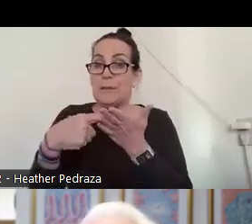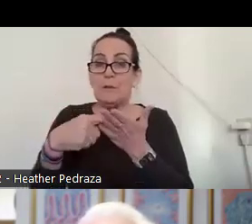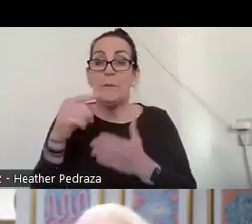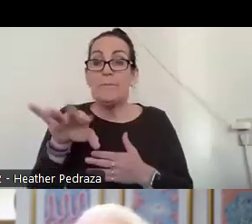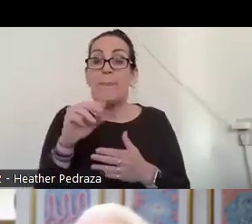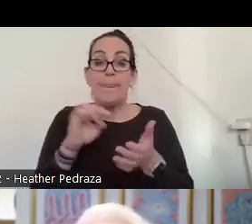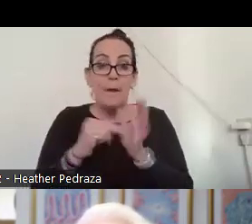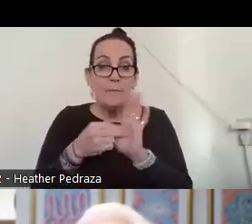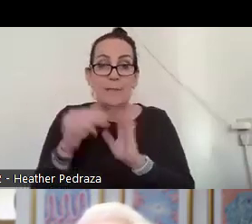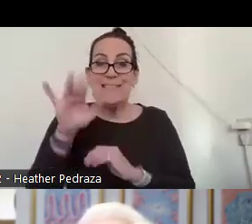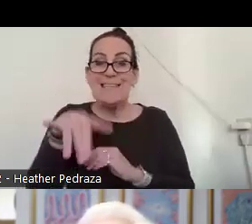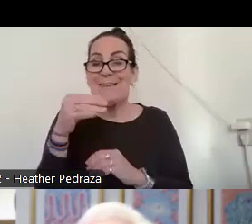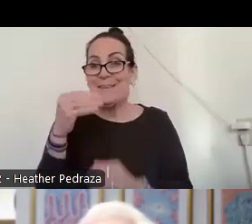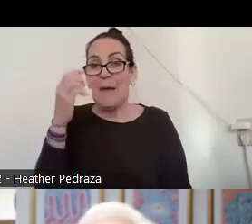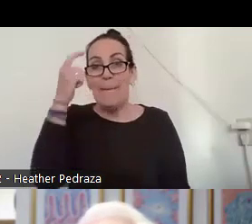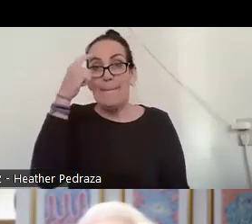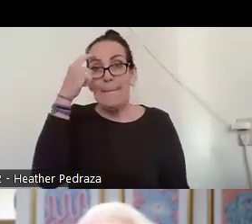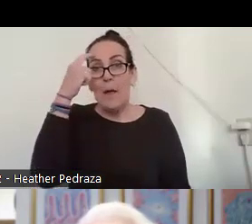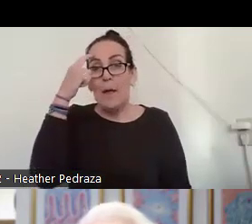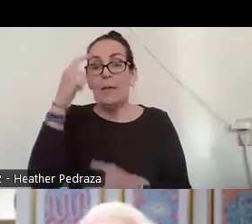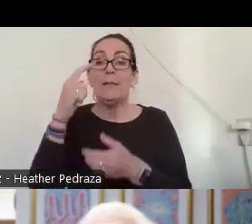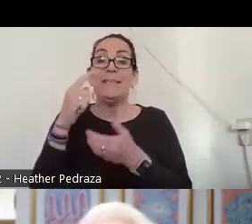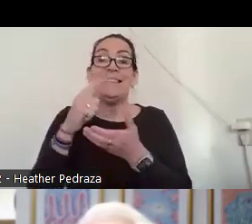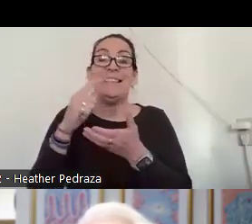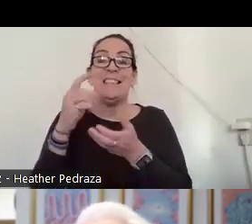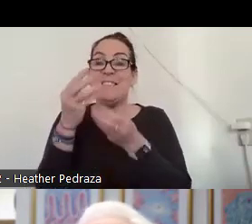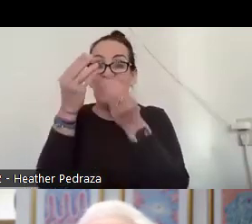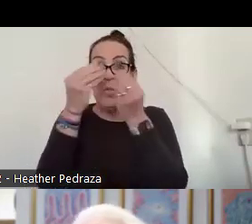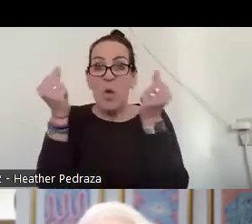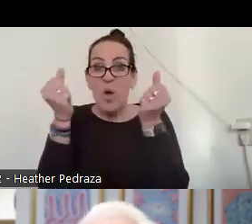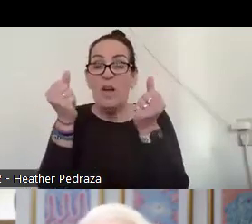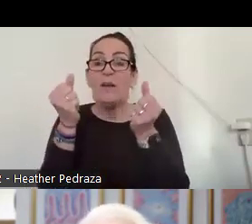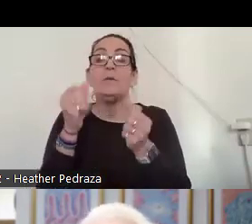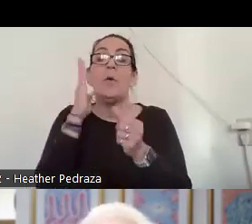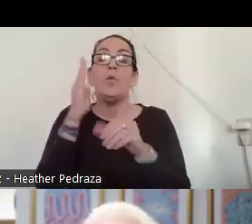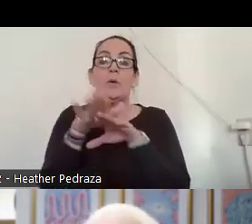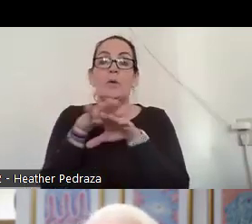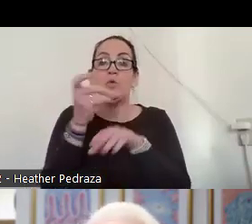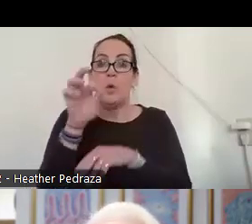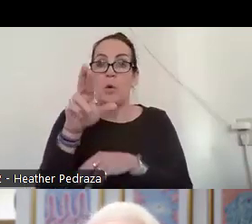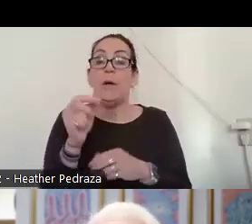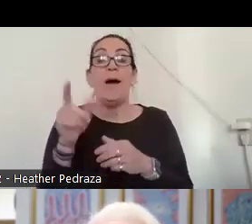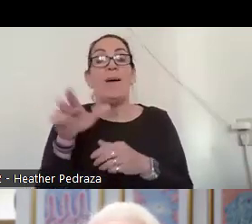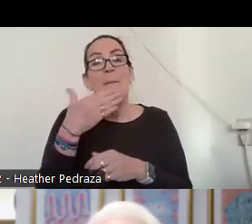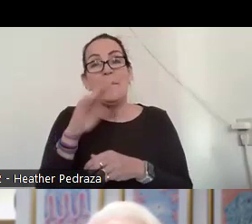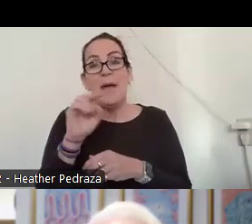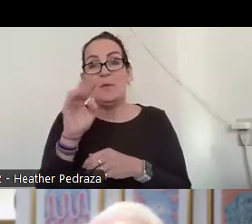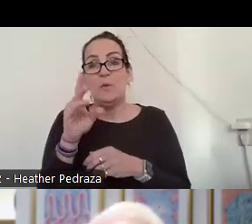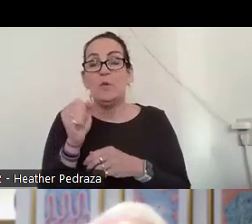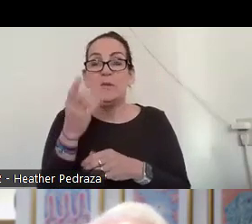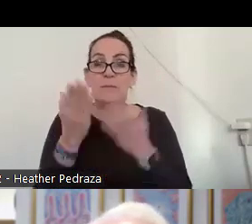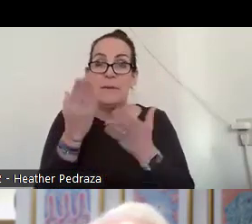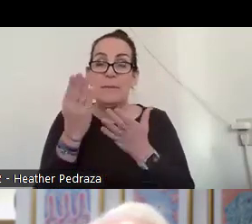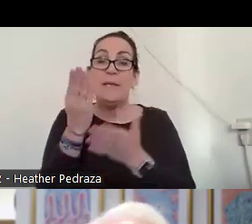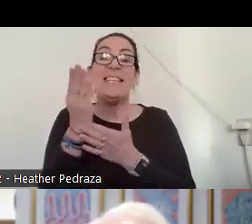loss continues, albeit at a slower rate. And another bit of bad news is that for some people, those